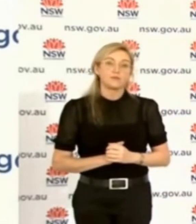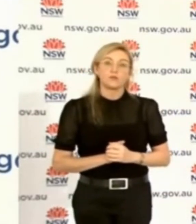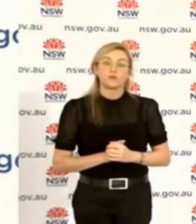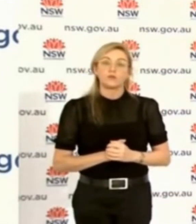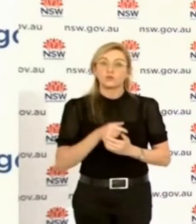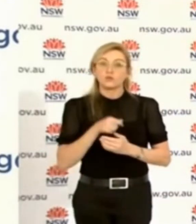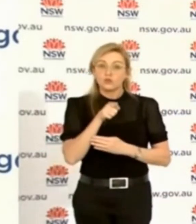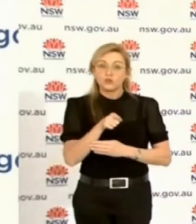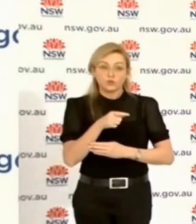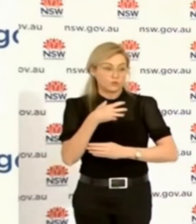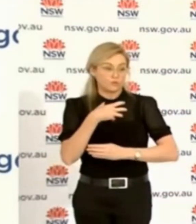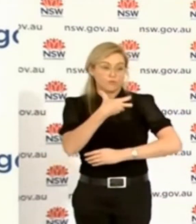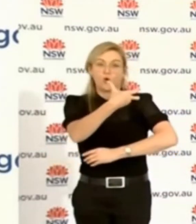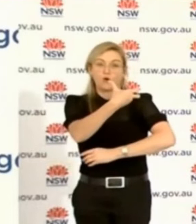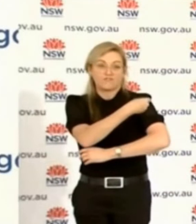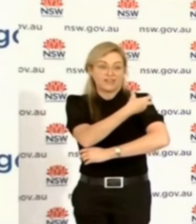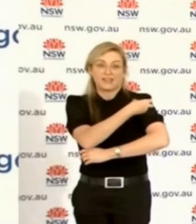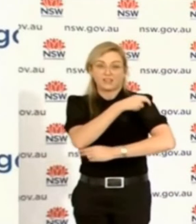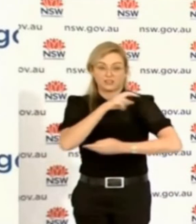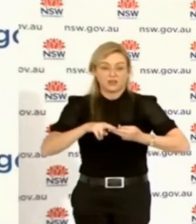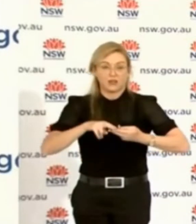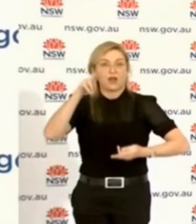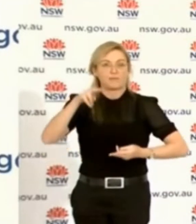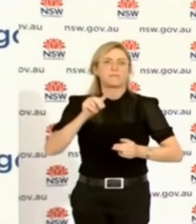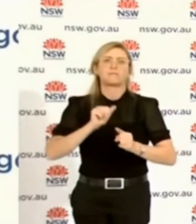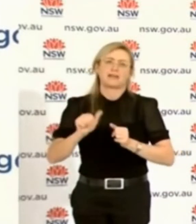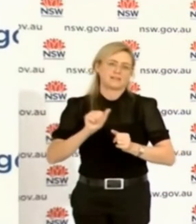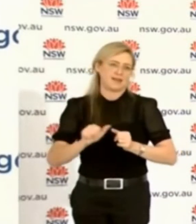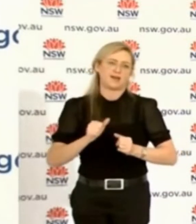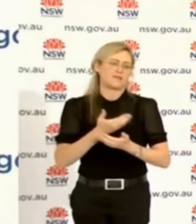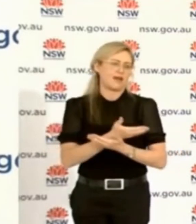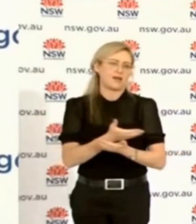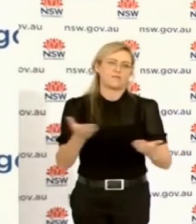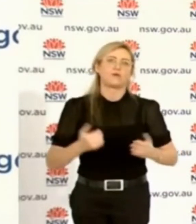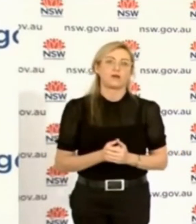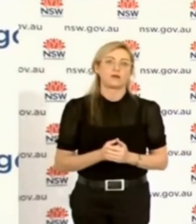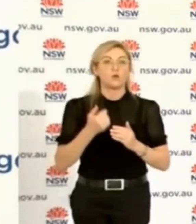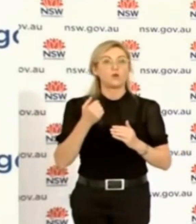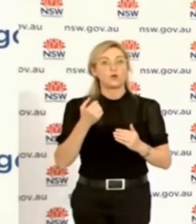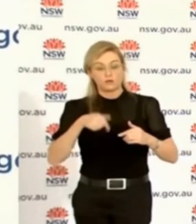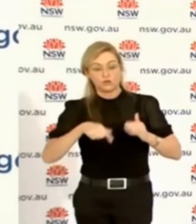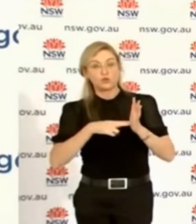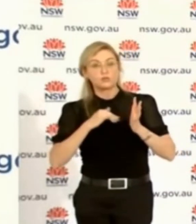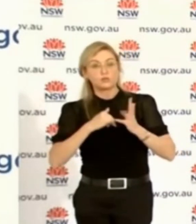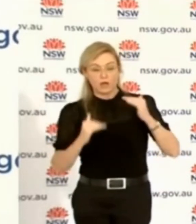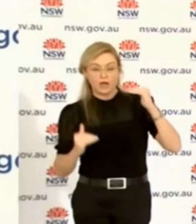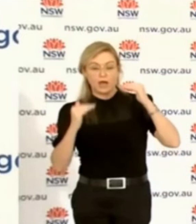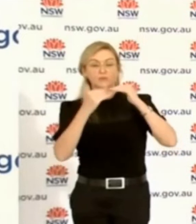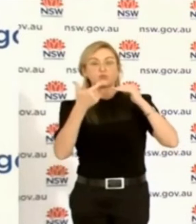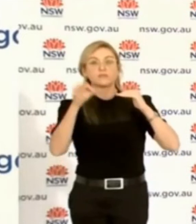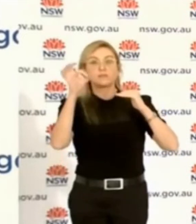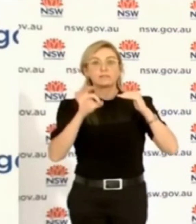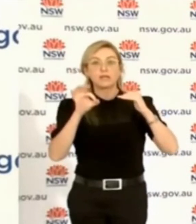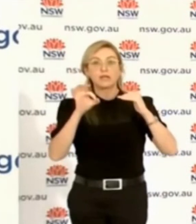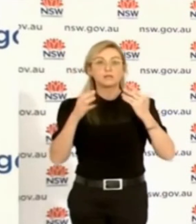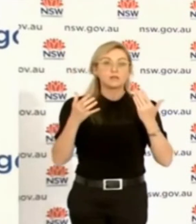who've got a first dose by that time will make it safer for everybody. Because by the time that we get to 70% double dose, if we have